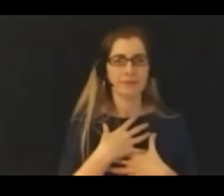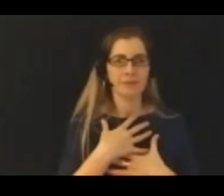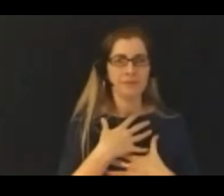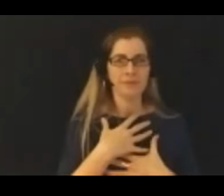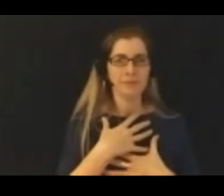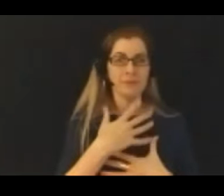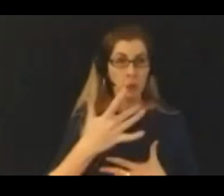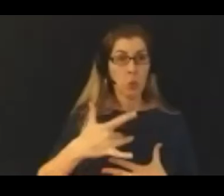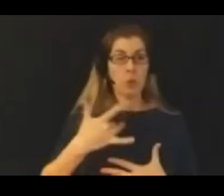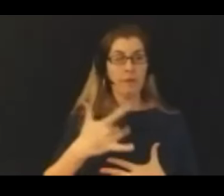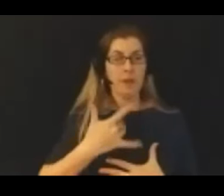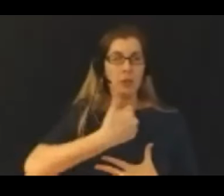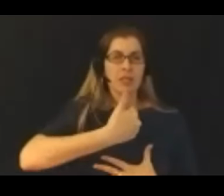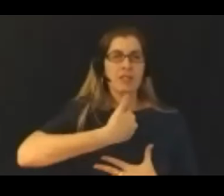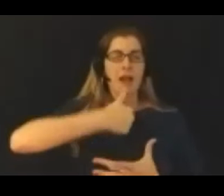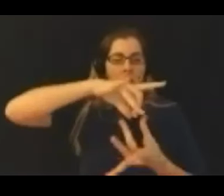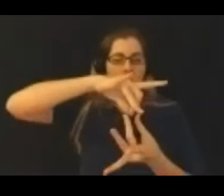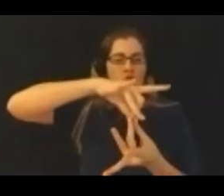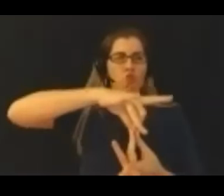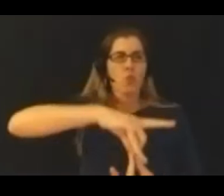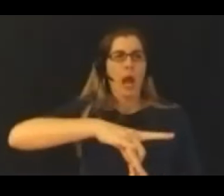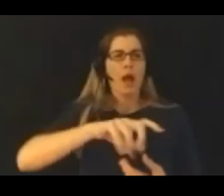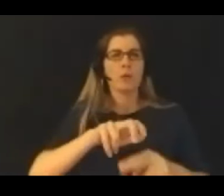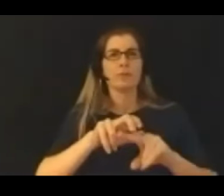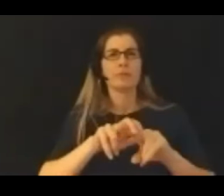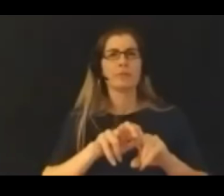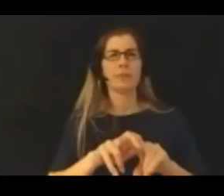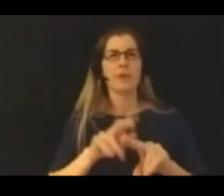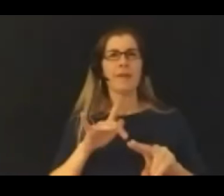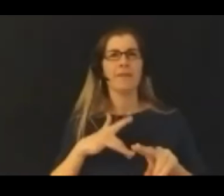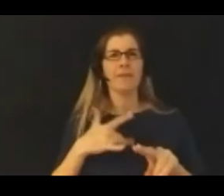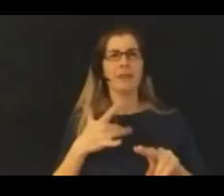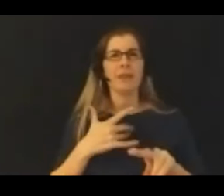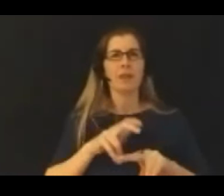Feeling yourself ground into whatever surface you're sitting on.